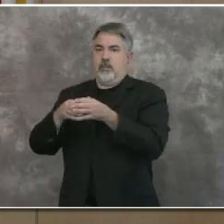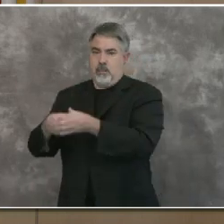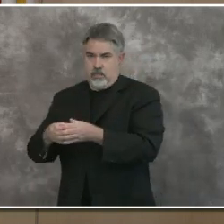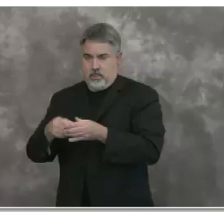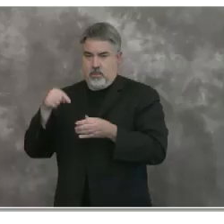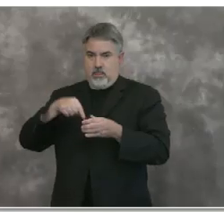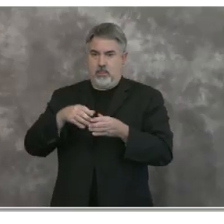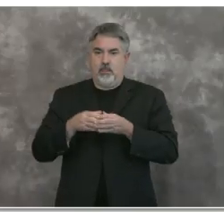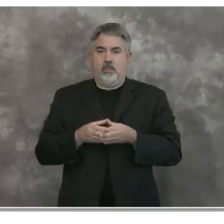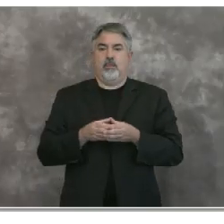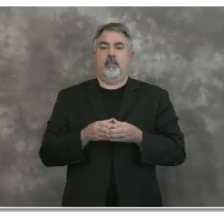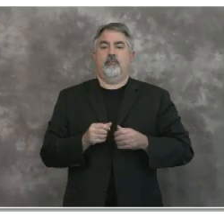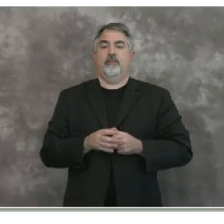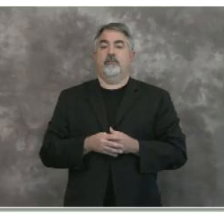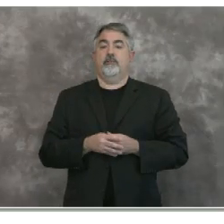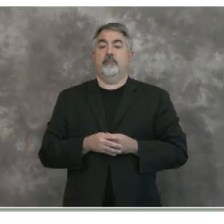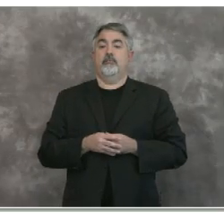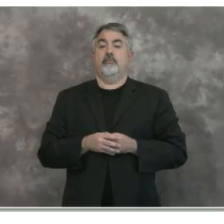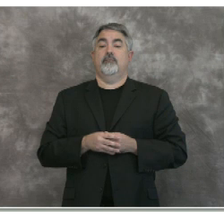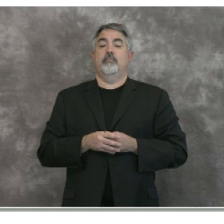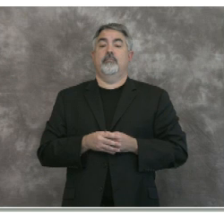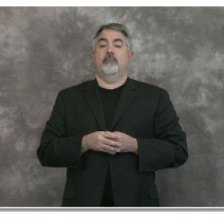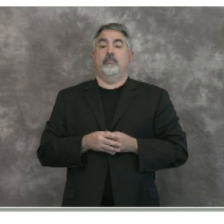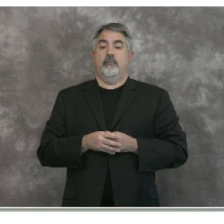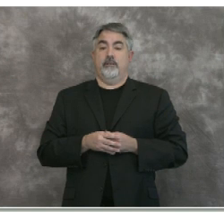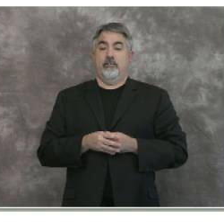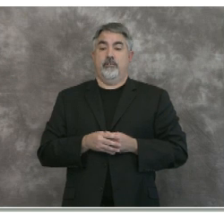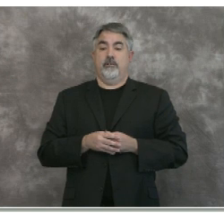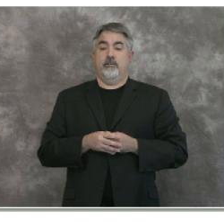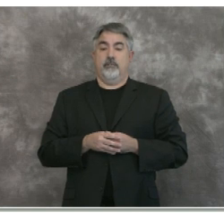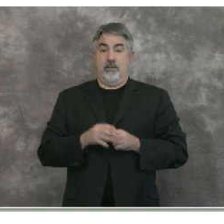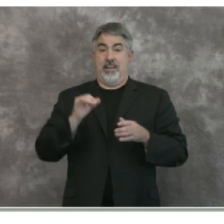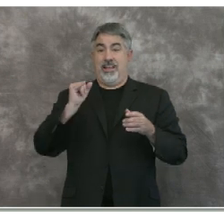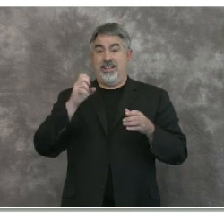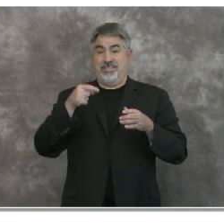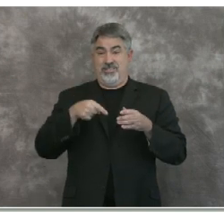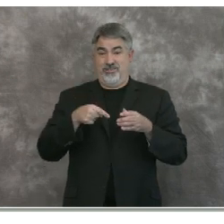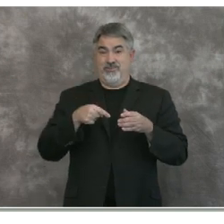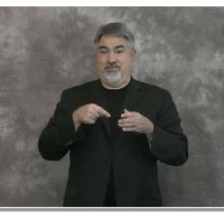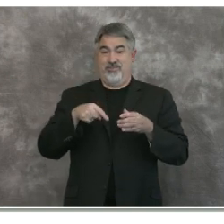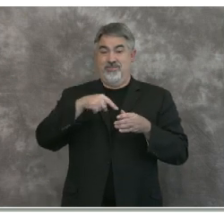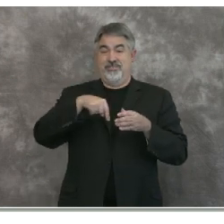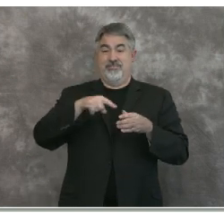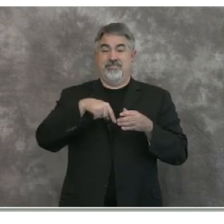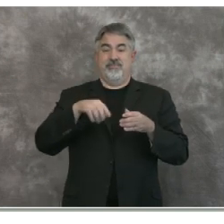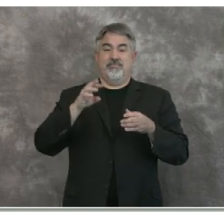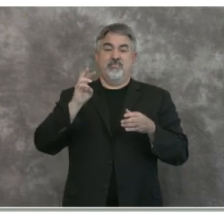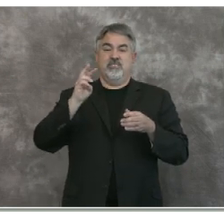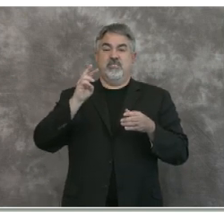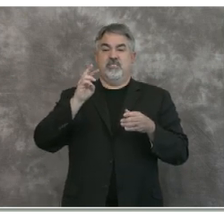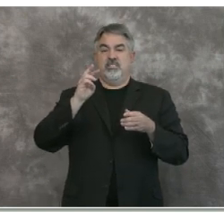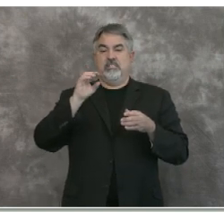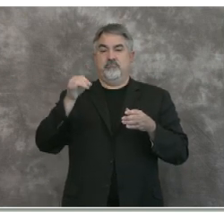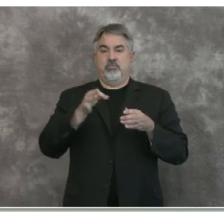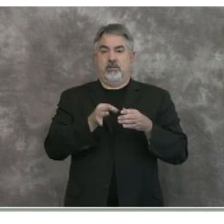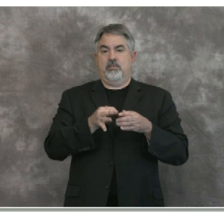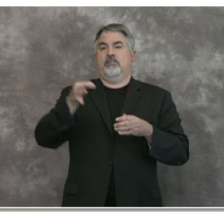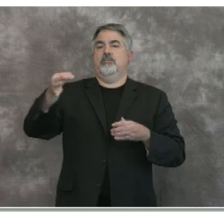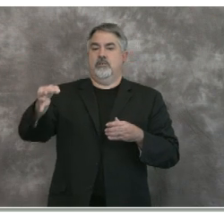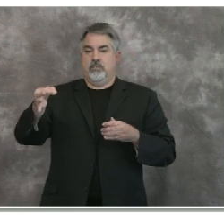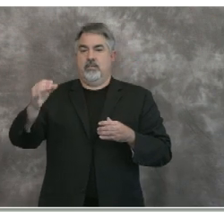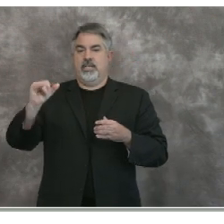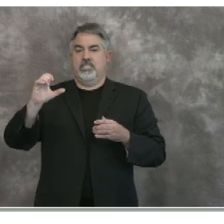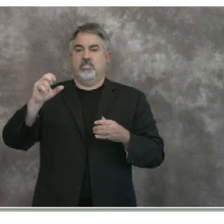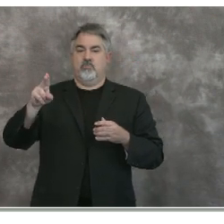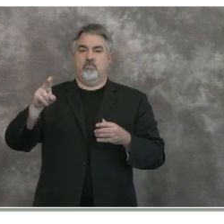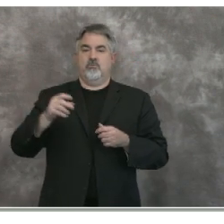total have been admitted to the ICU. This number is 31% of the total